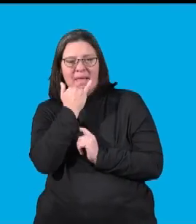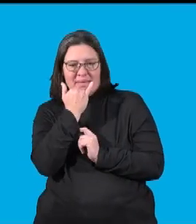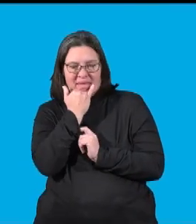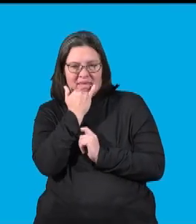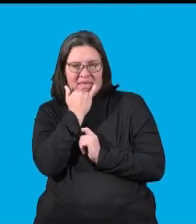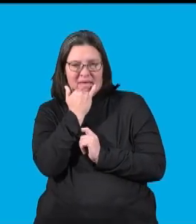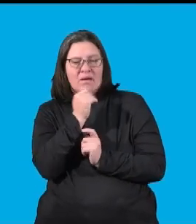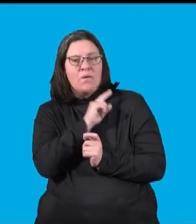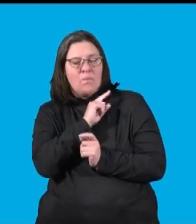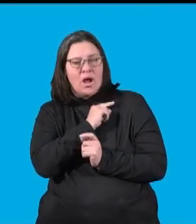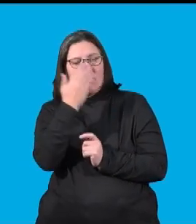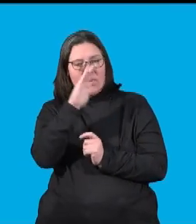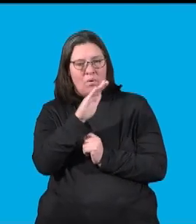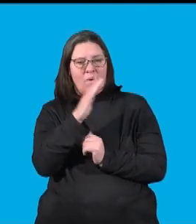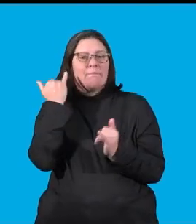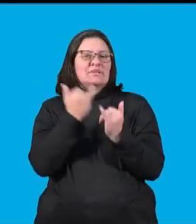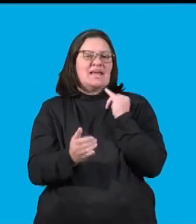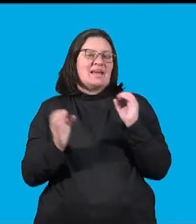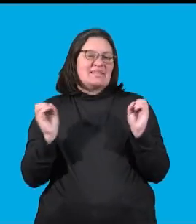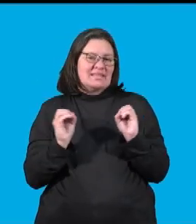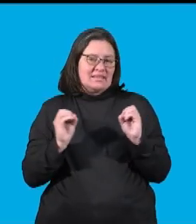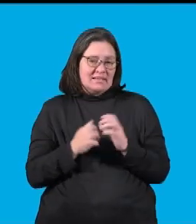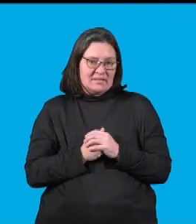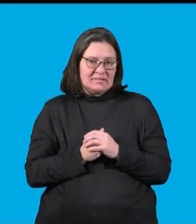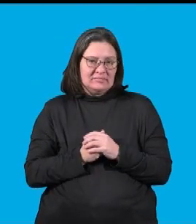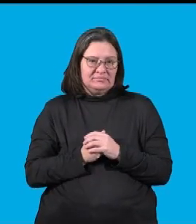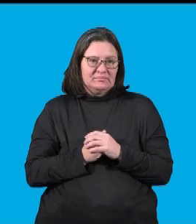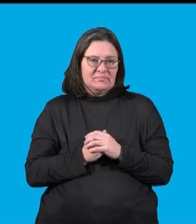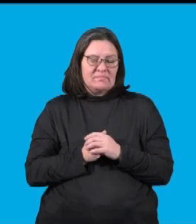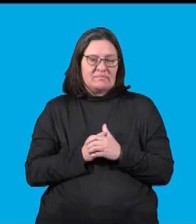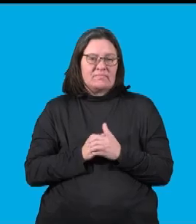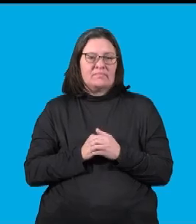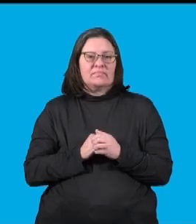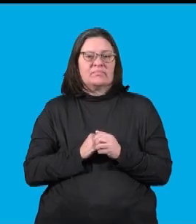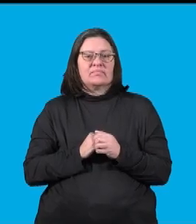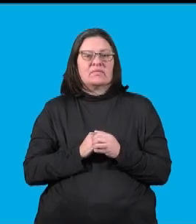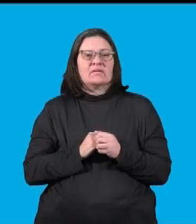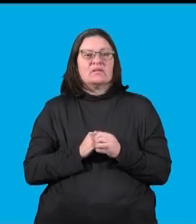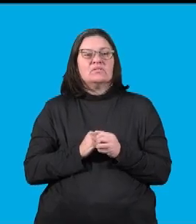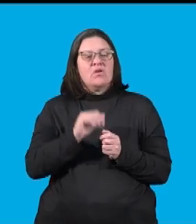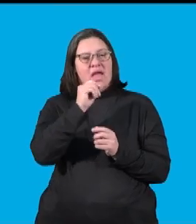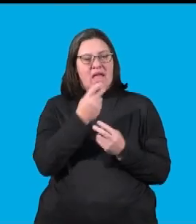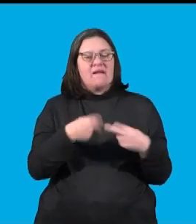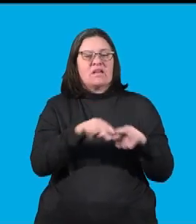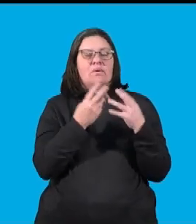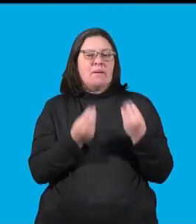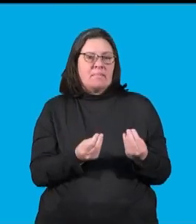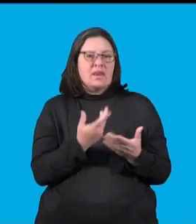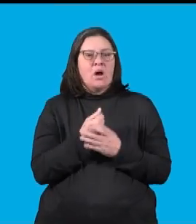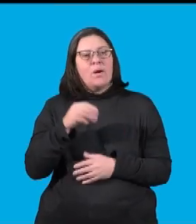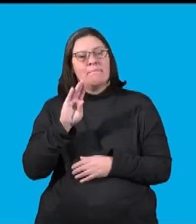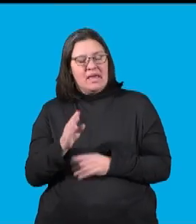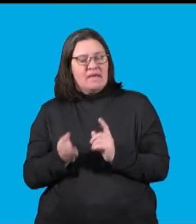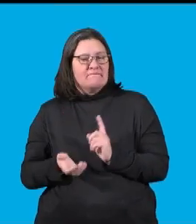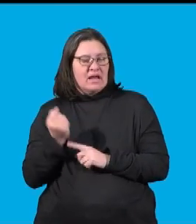we get really happy because we know that we haven't made any careless errors, okay? We've got the value of a. We need